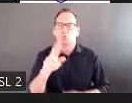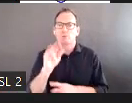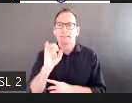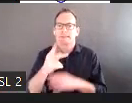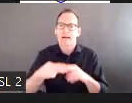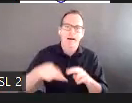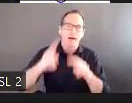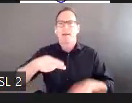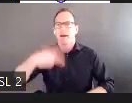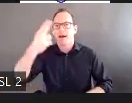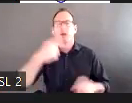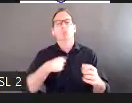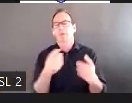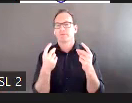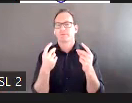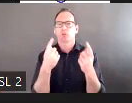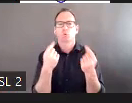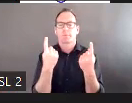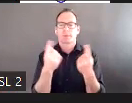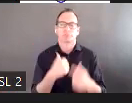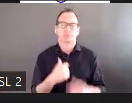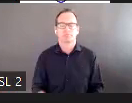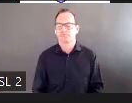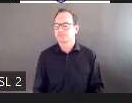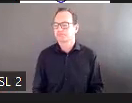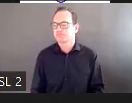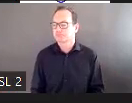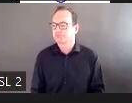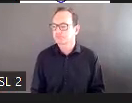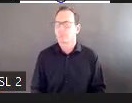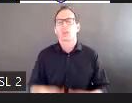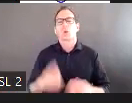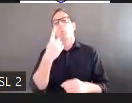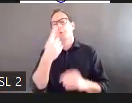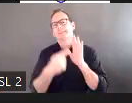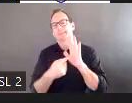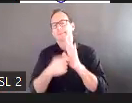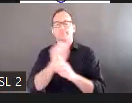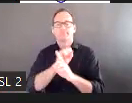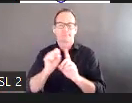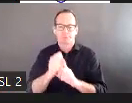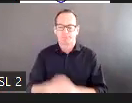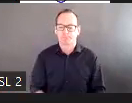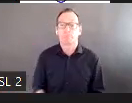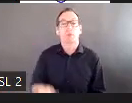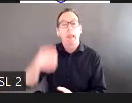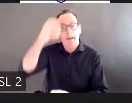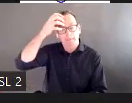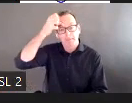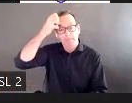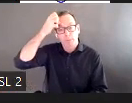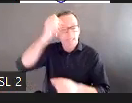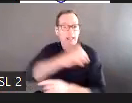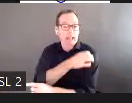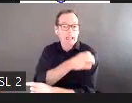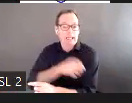A quick scenario, going back 2021, we had a memory clinic that was struggling to deal with a family.